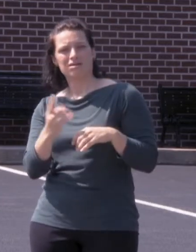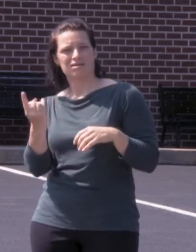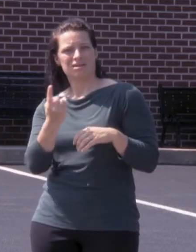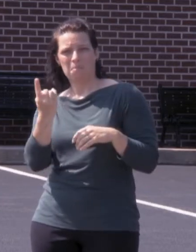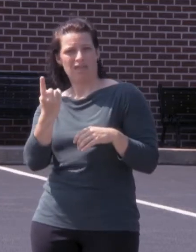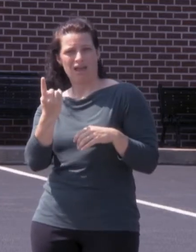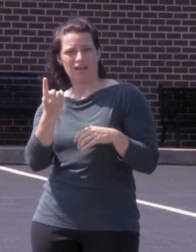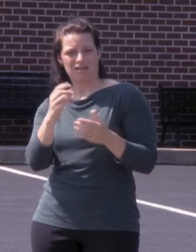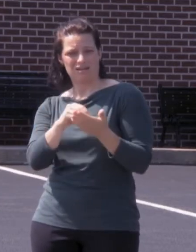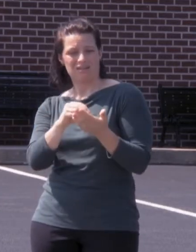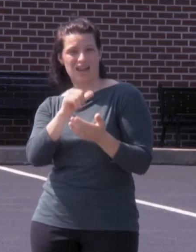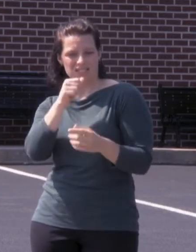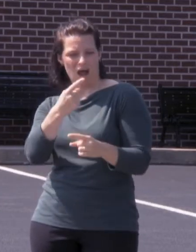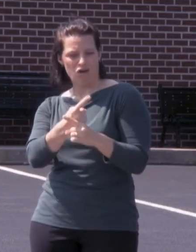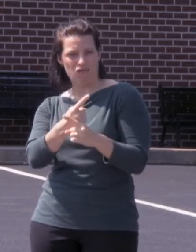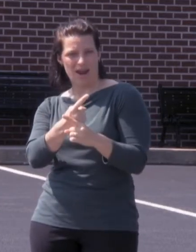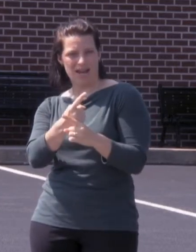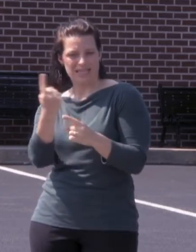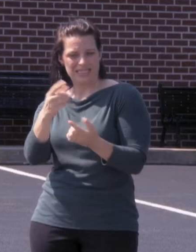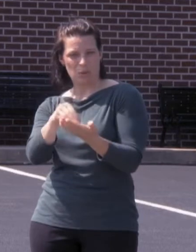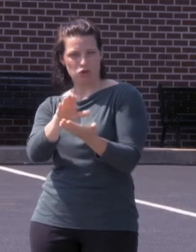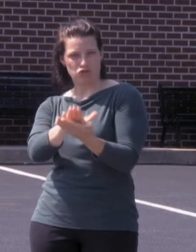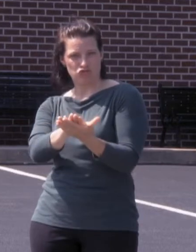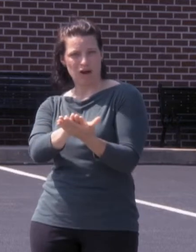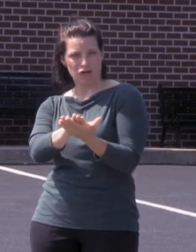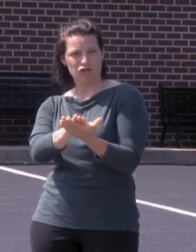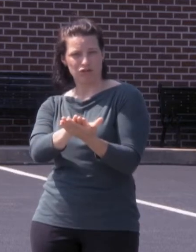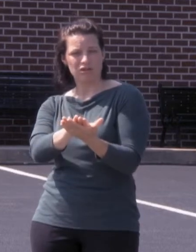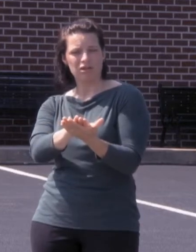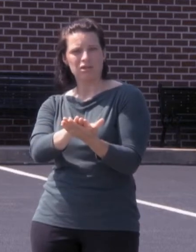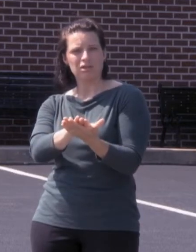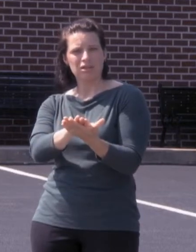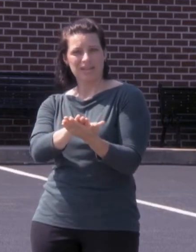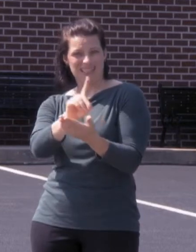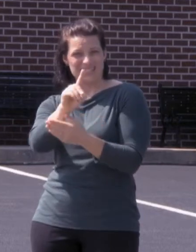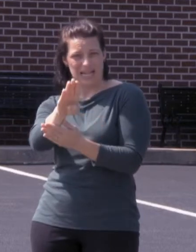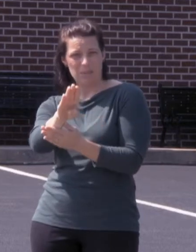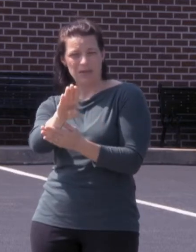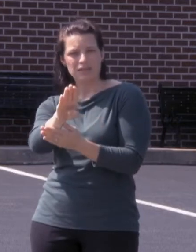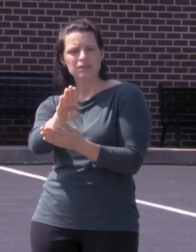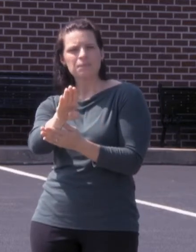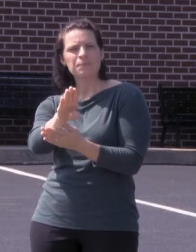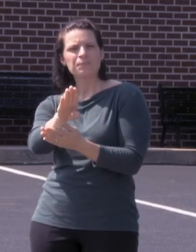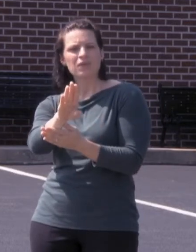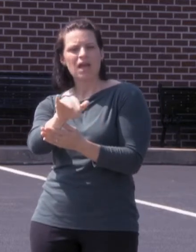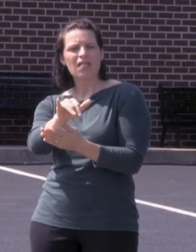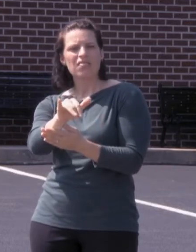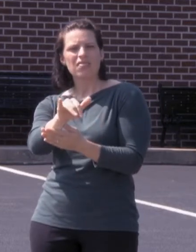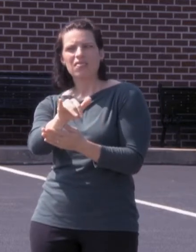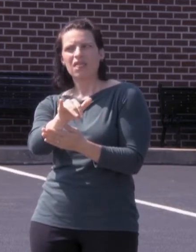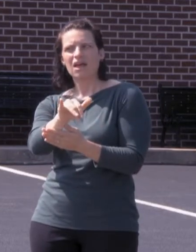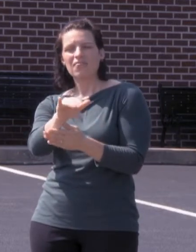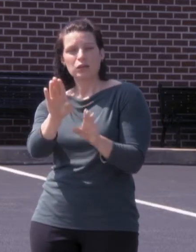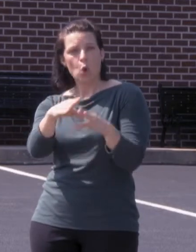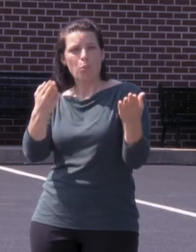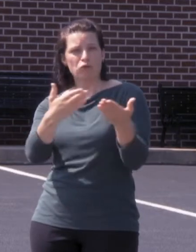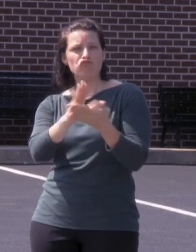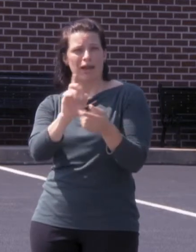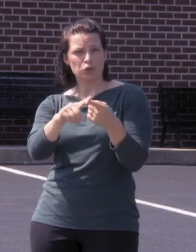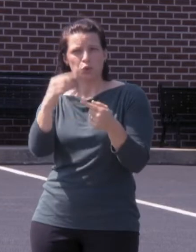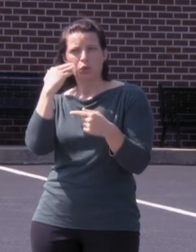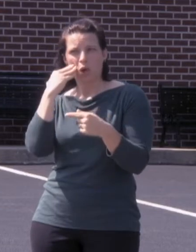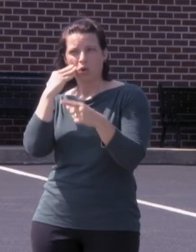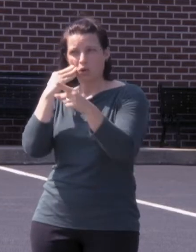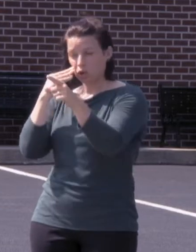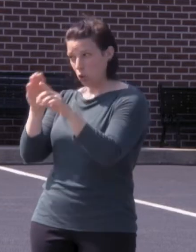something that is not right in someone's record in the database, then that has a right. That is open to right to know. It's